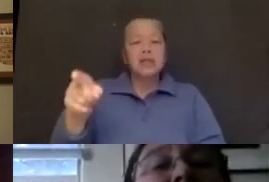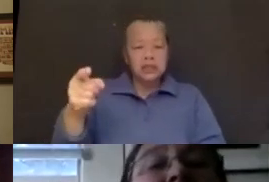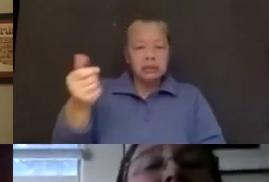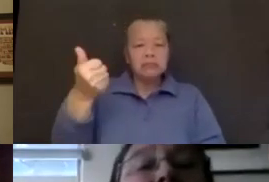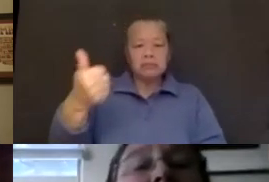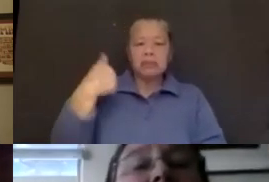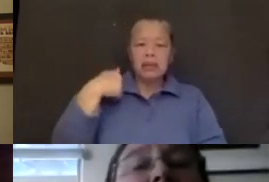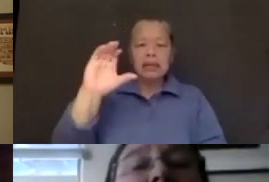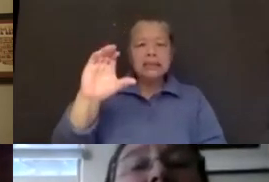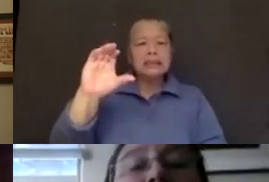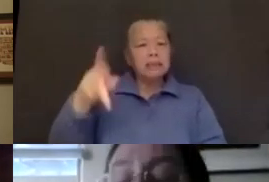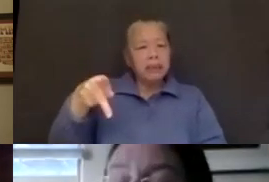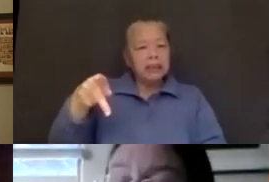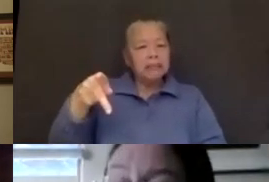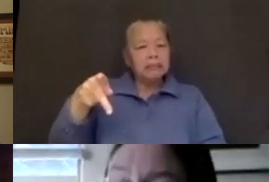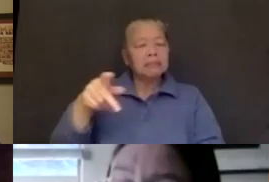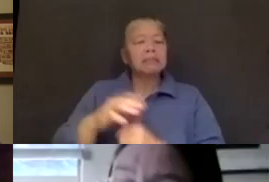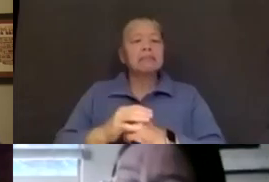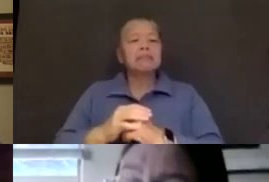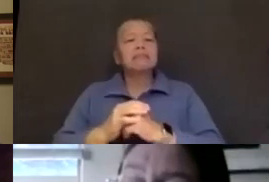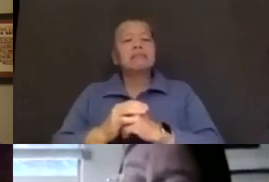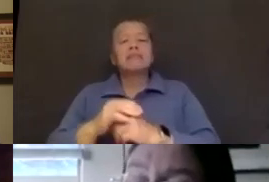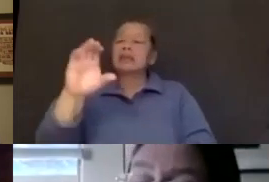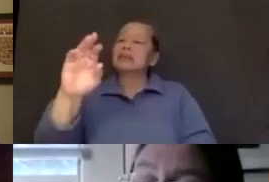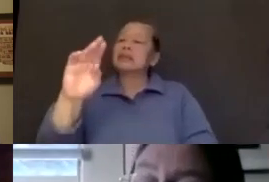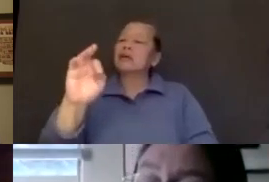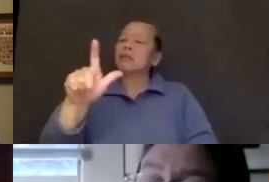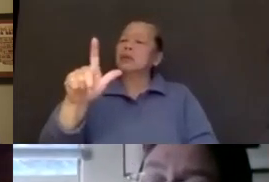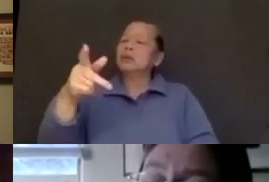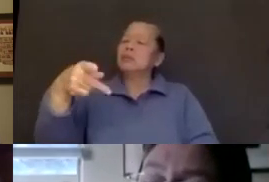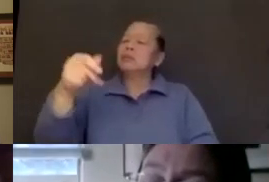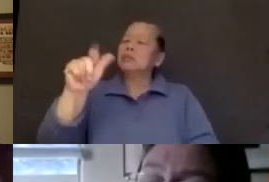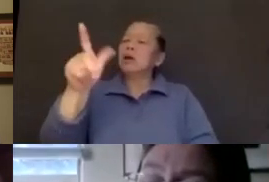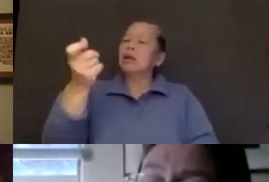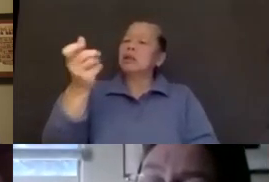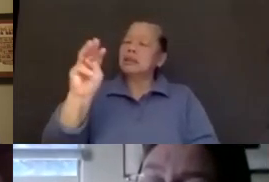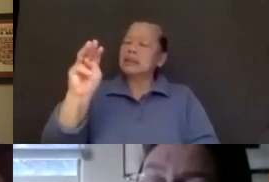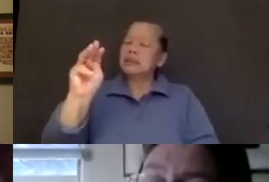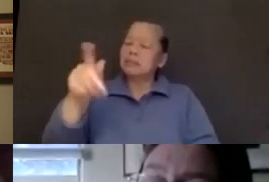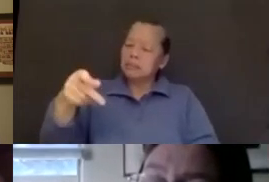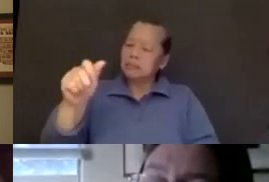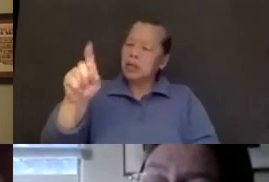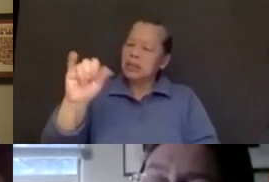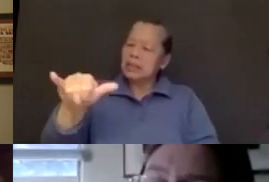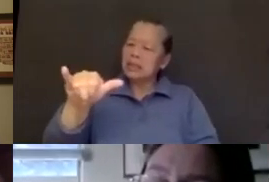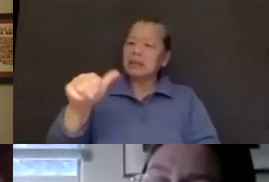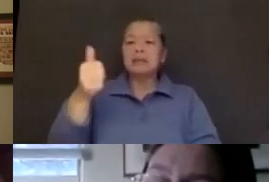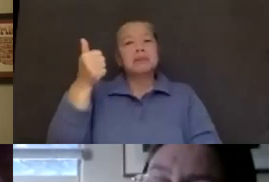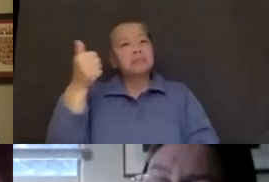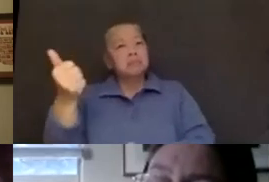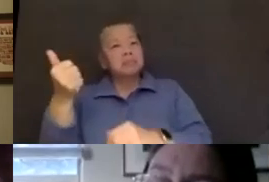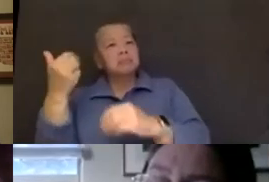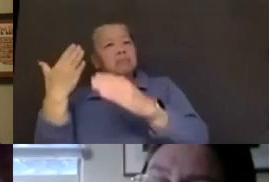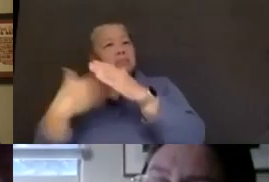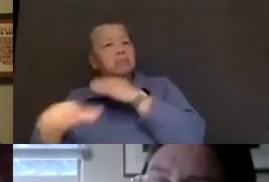palsy, otherwise known as CP. She is a New York City native that now